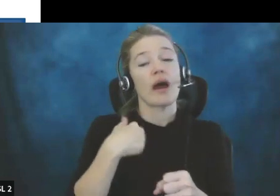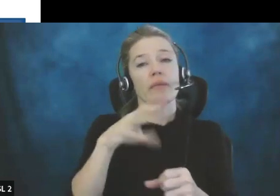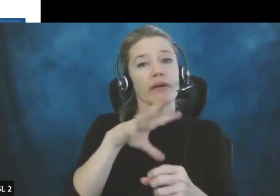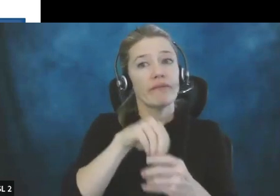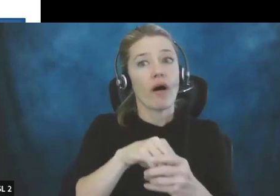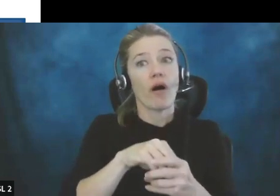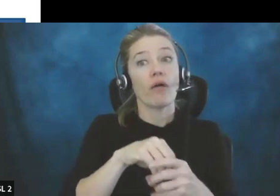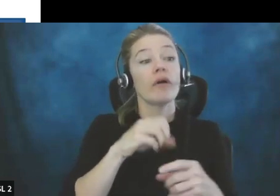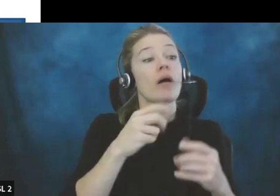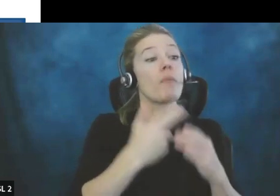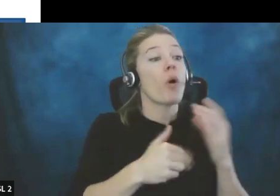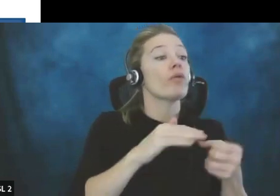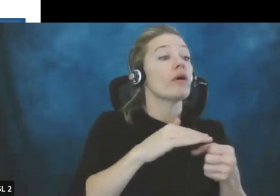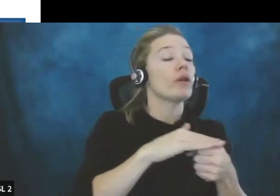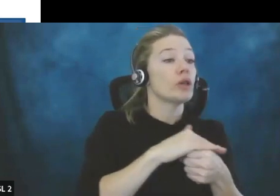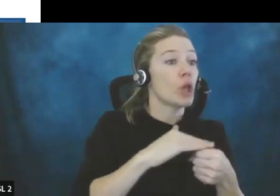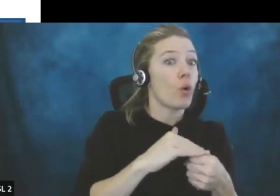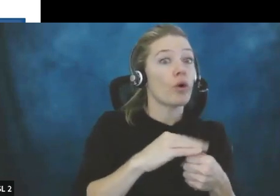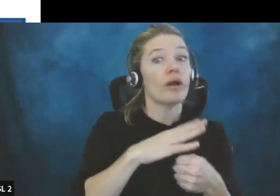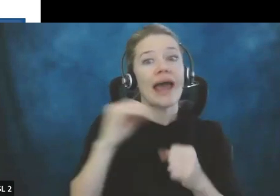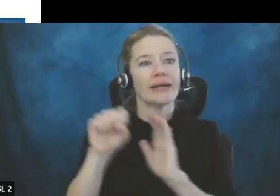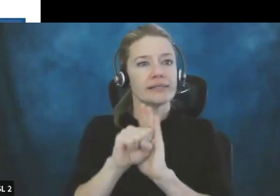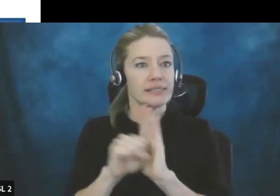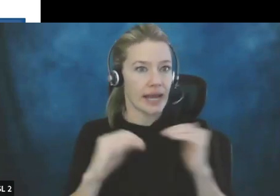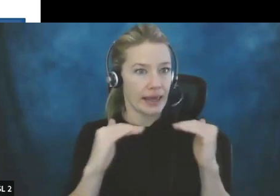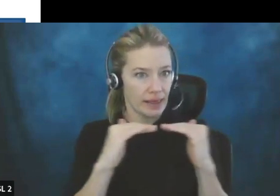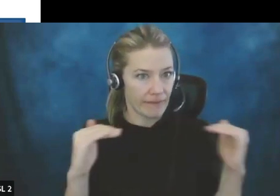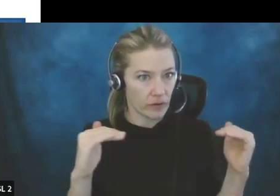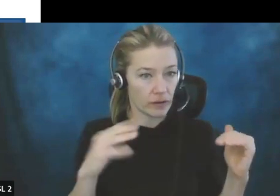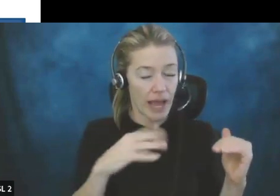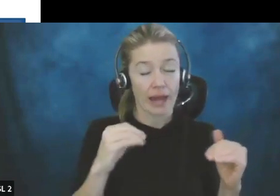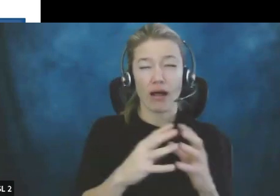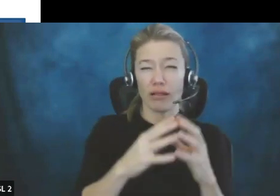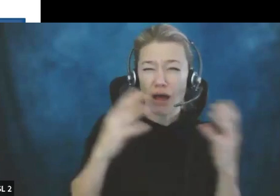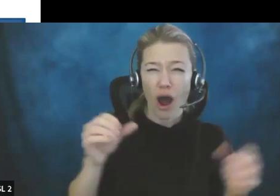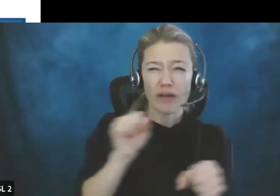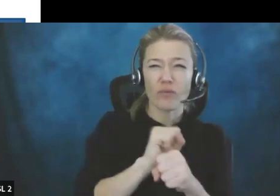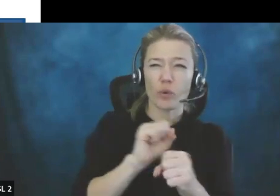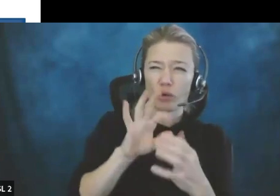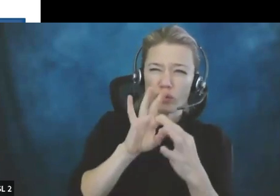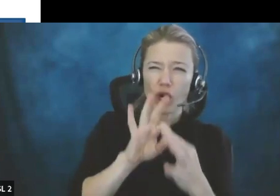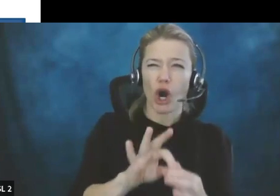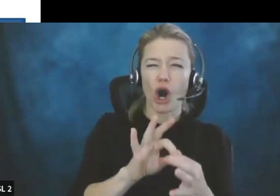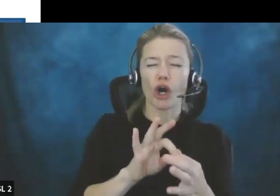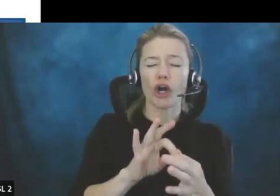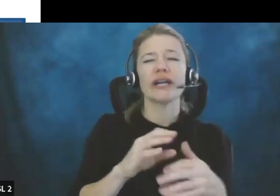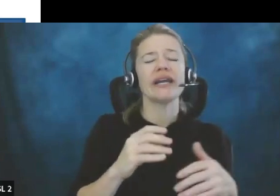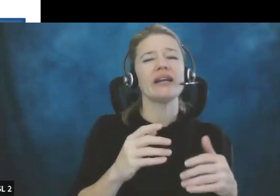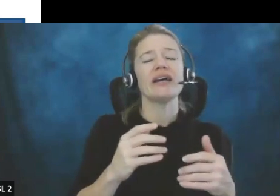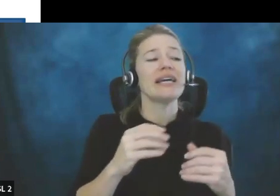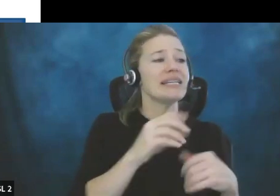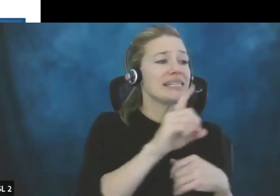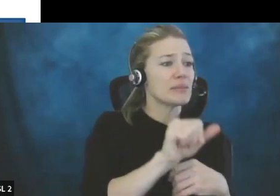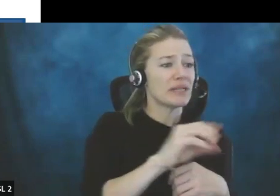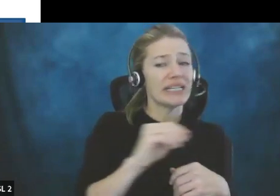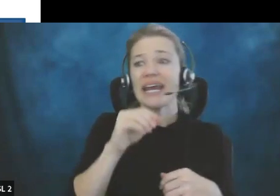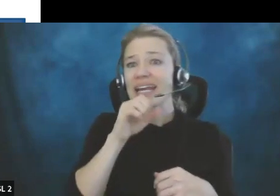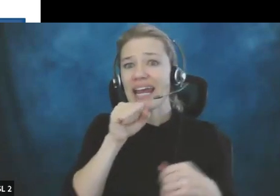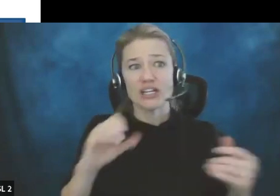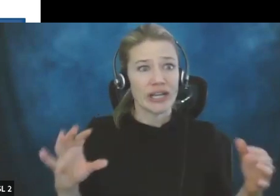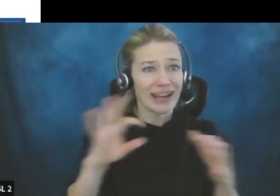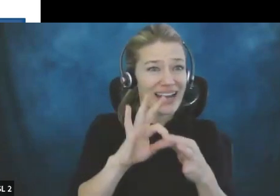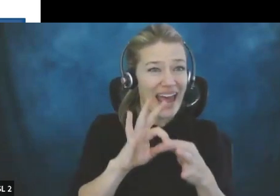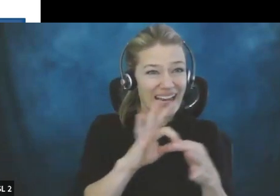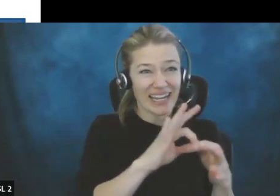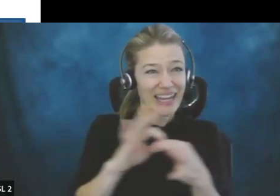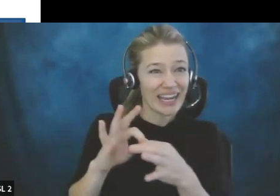years. I've been involved both at the local level and now state level. And a lot of the work around bridging disability and